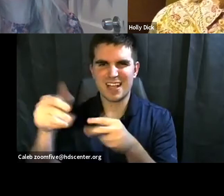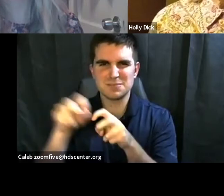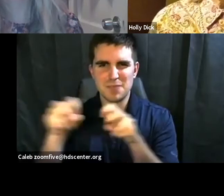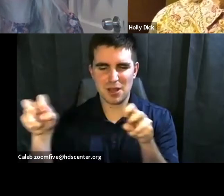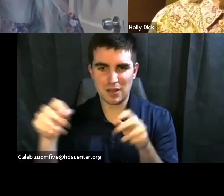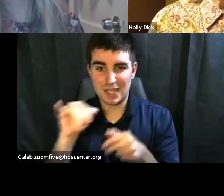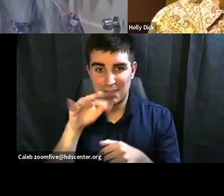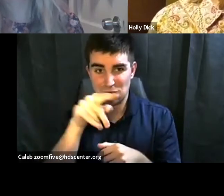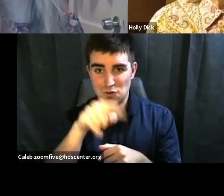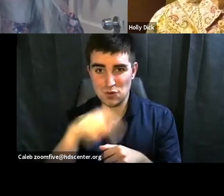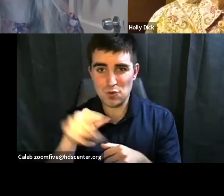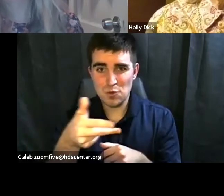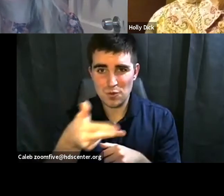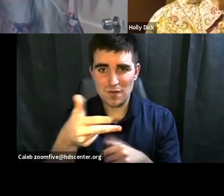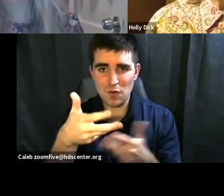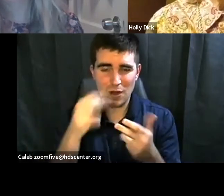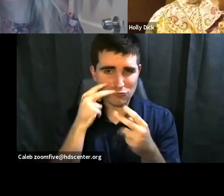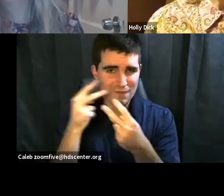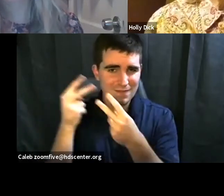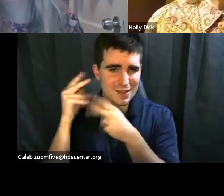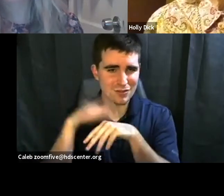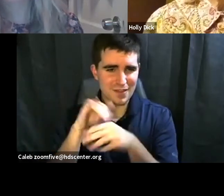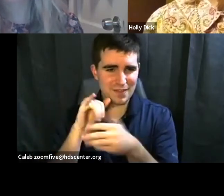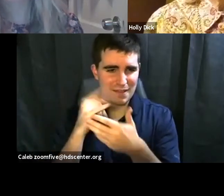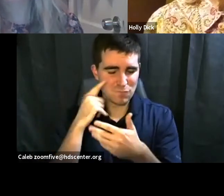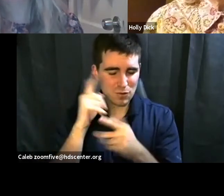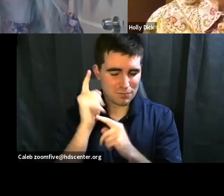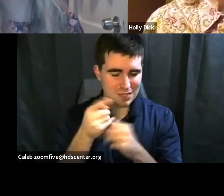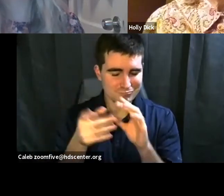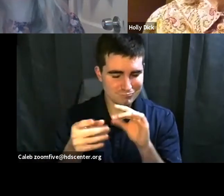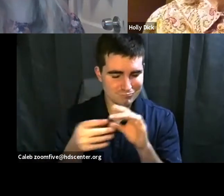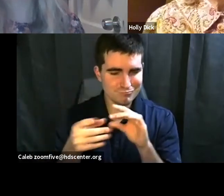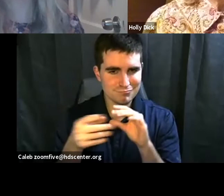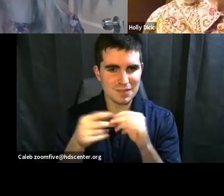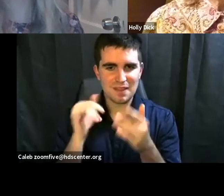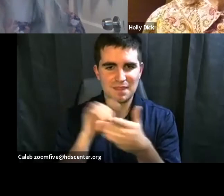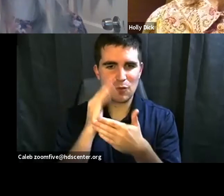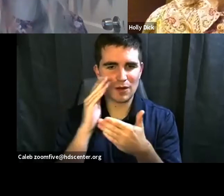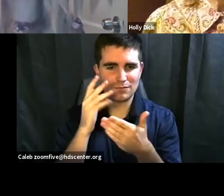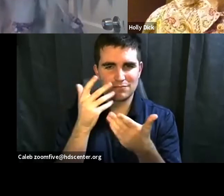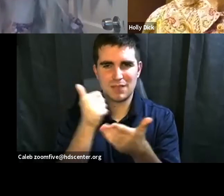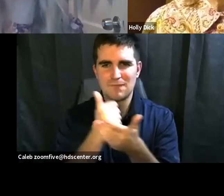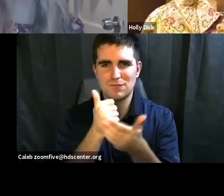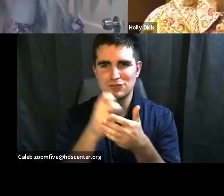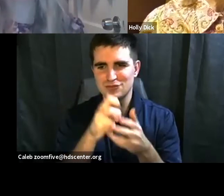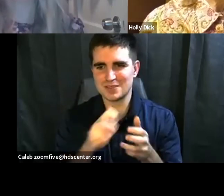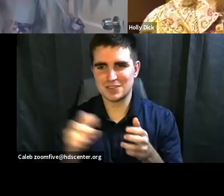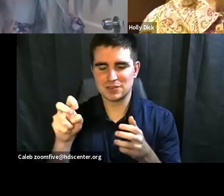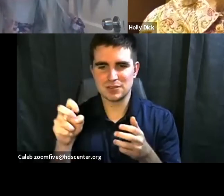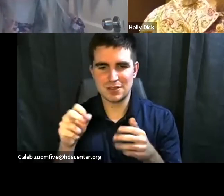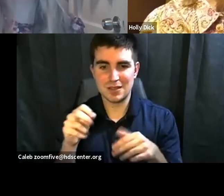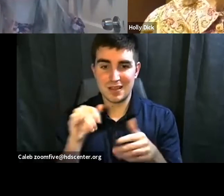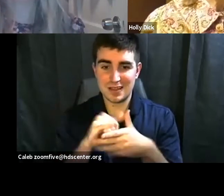that a little bit more for a second, I think that would be helpful as a transition of the time span between.